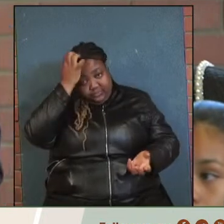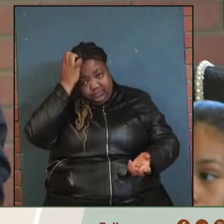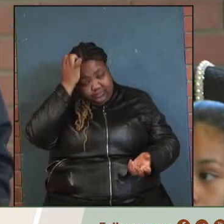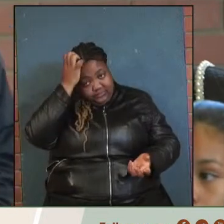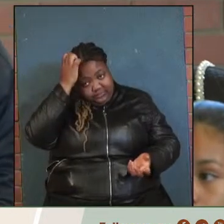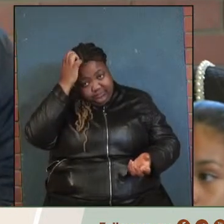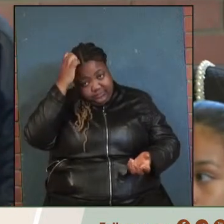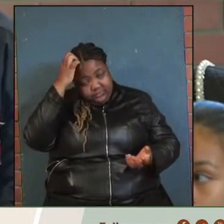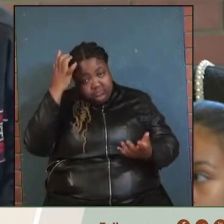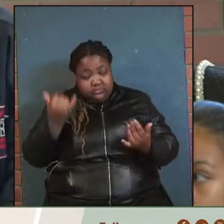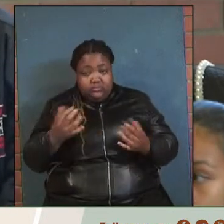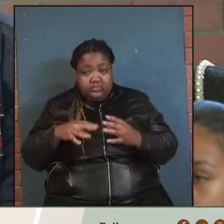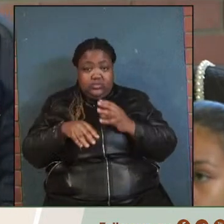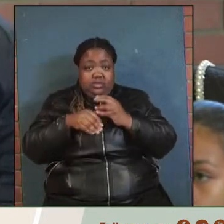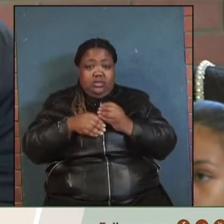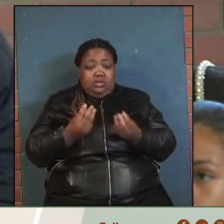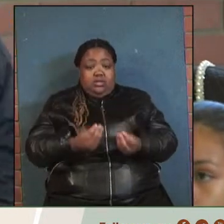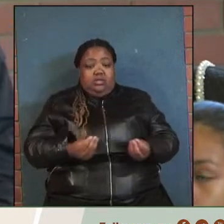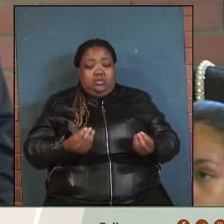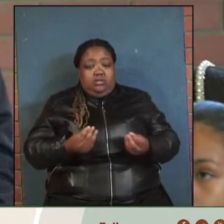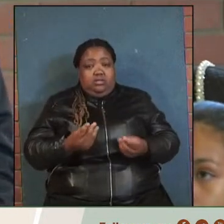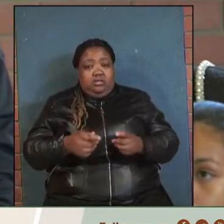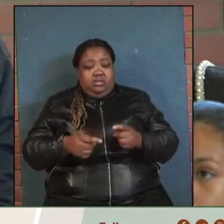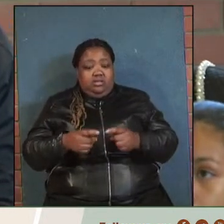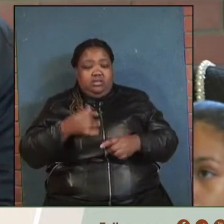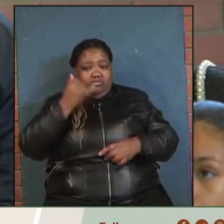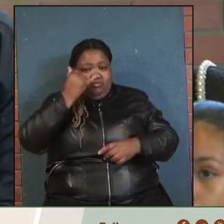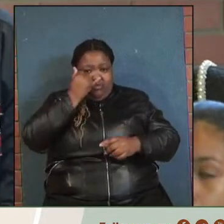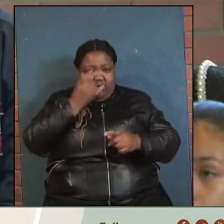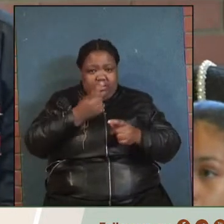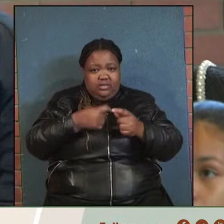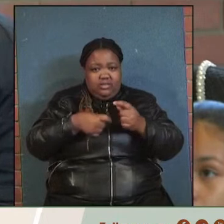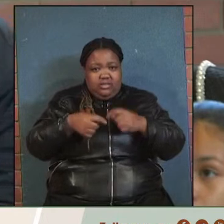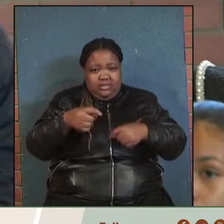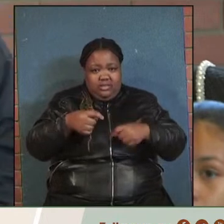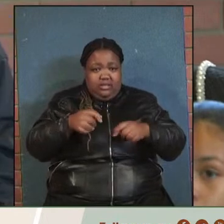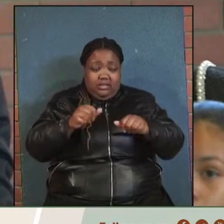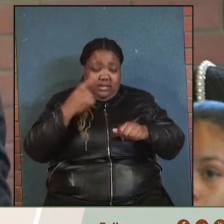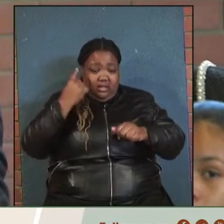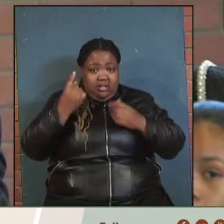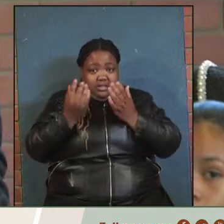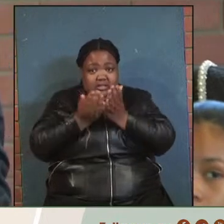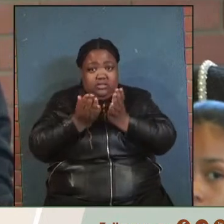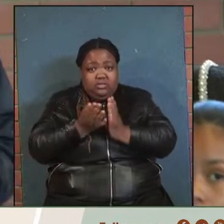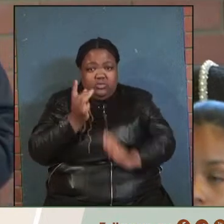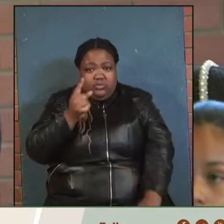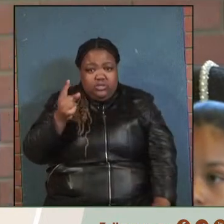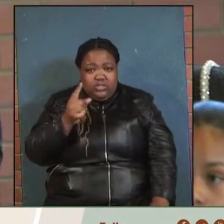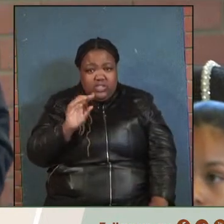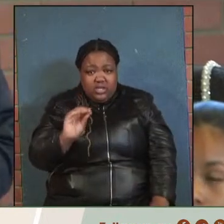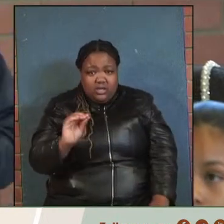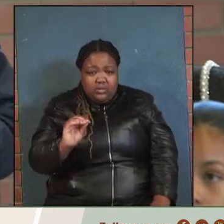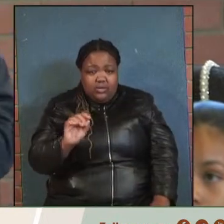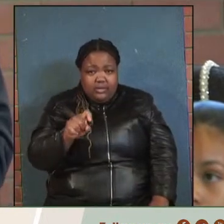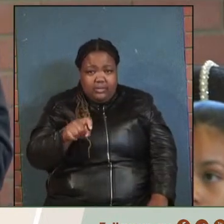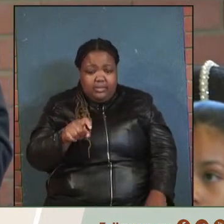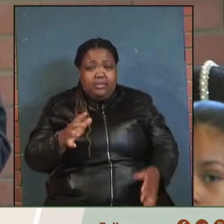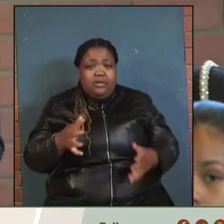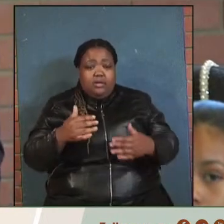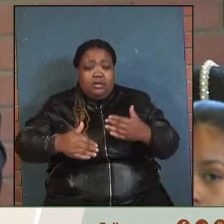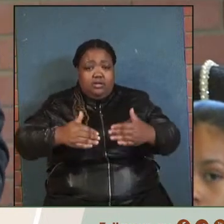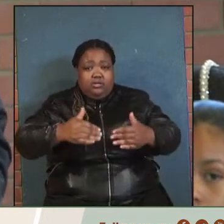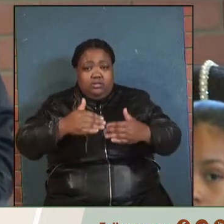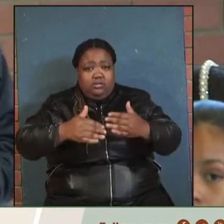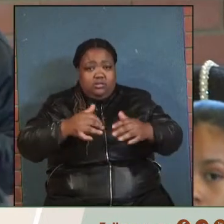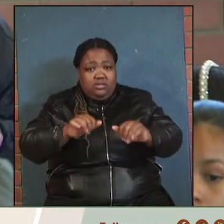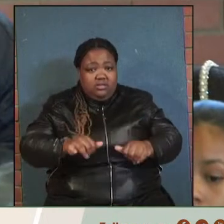on what I've said about the learners who sell the drugs, I think that at the schools, there should be teachers who should continue or start to be